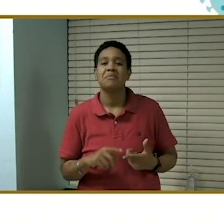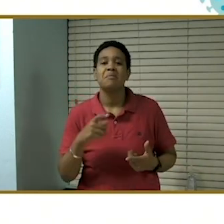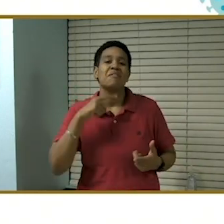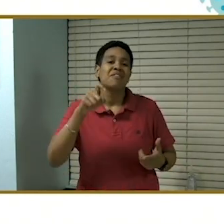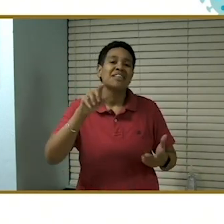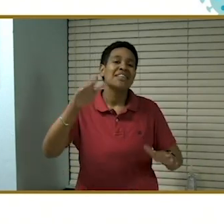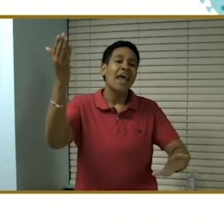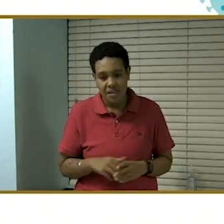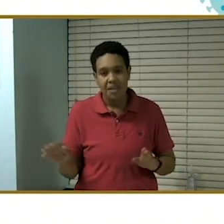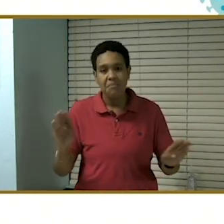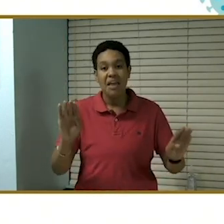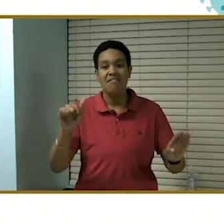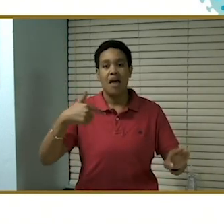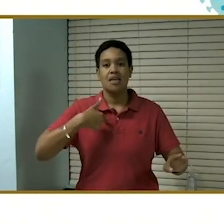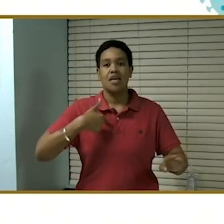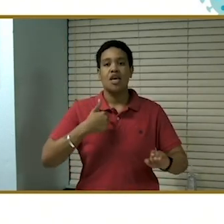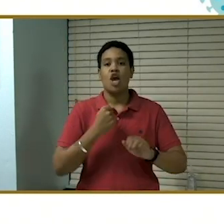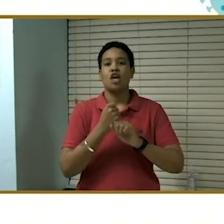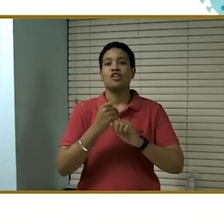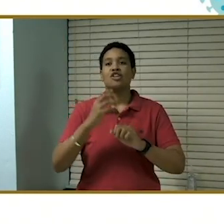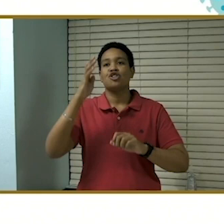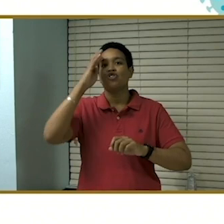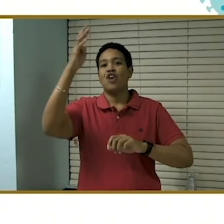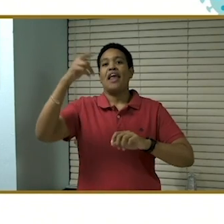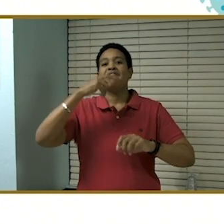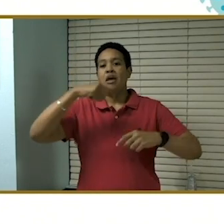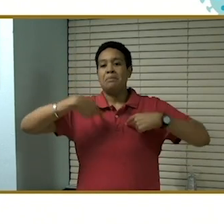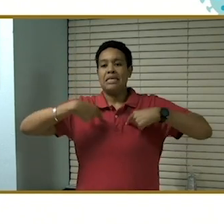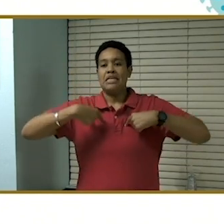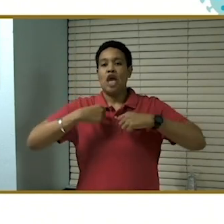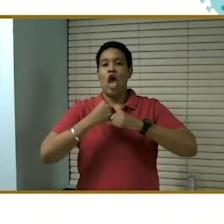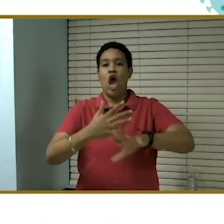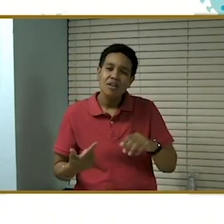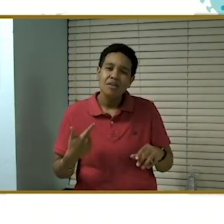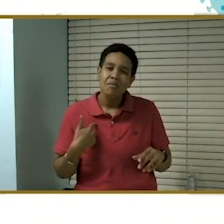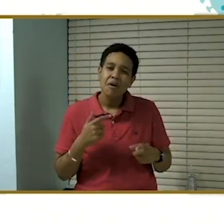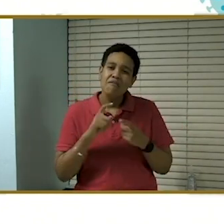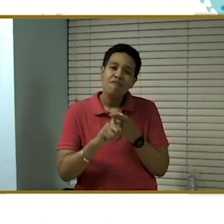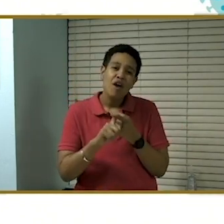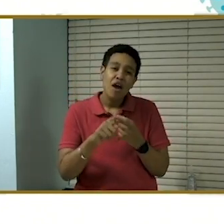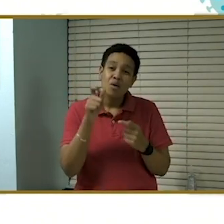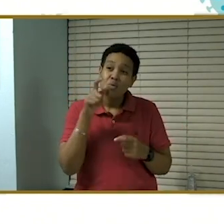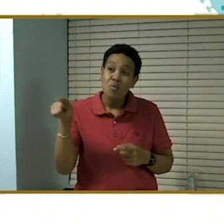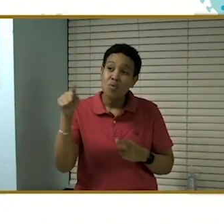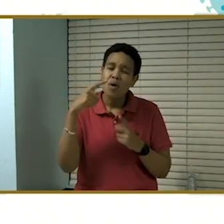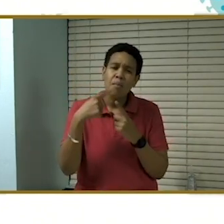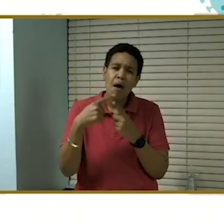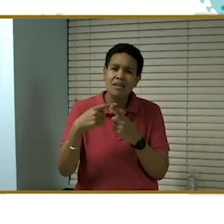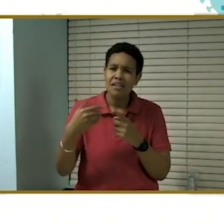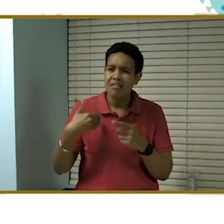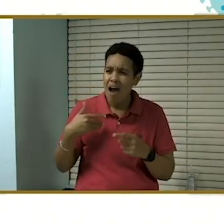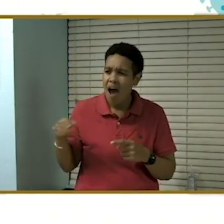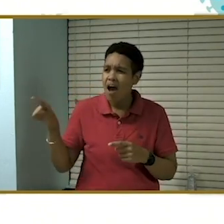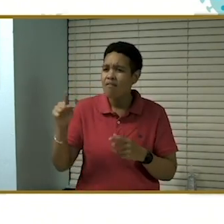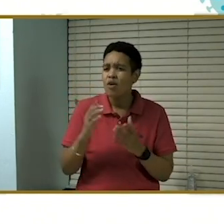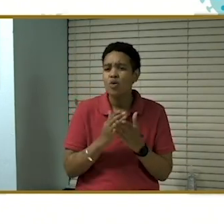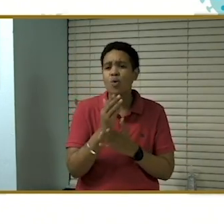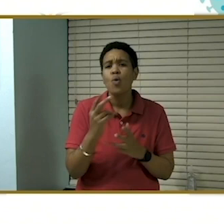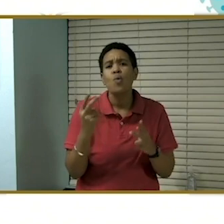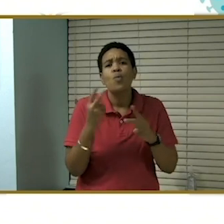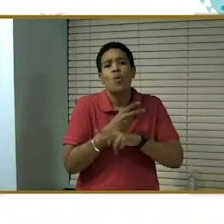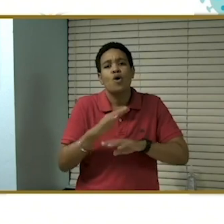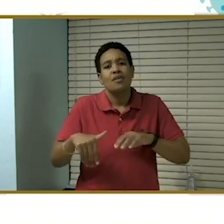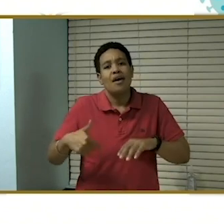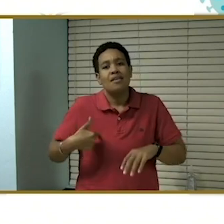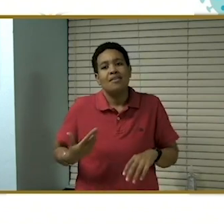and if it dead, and they behave like I am the one that created the virus. All my friends as well that were positive, them going